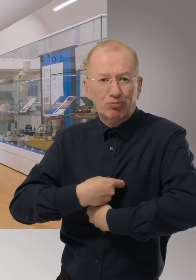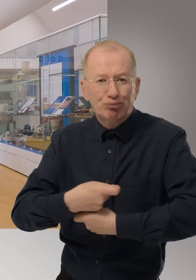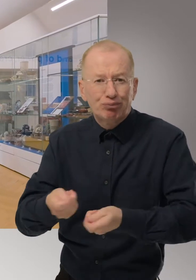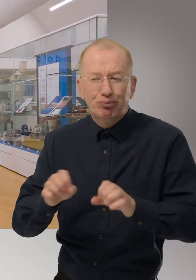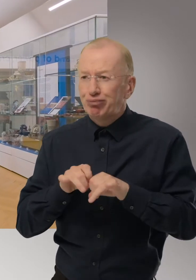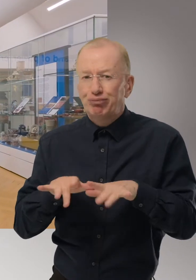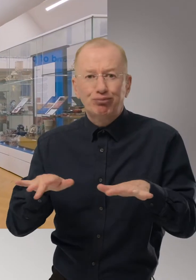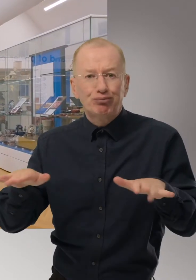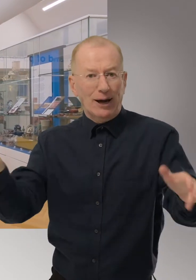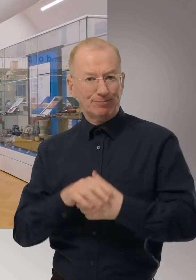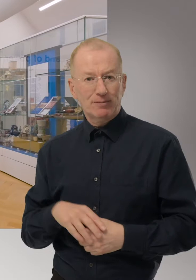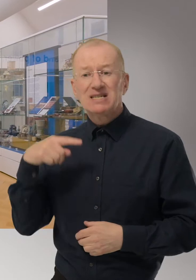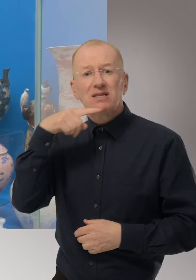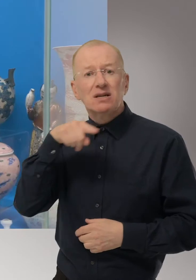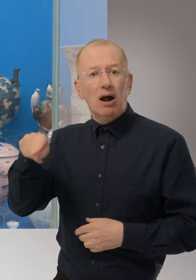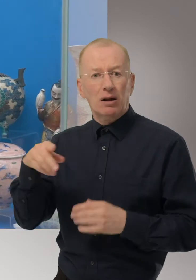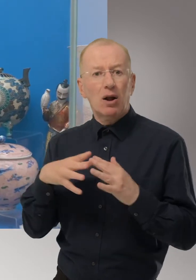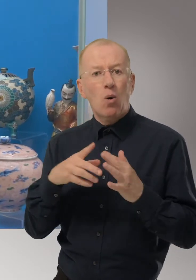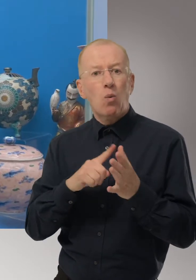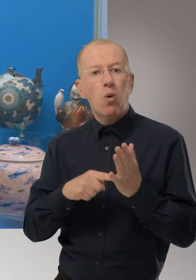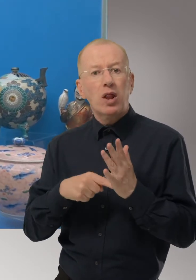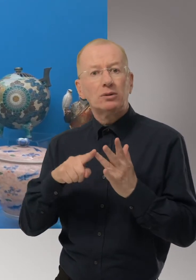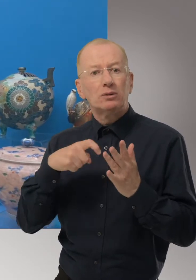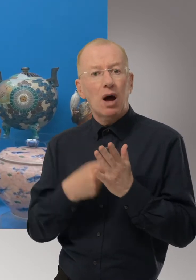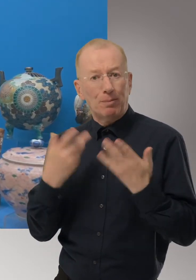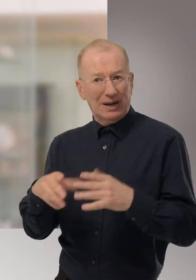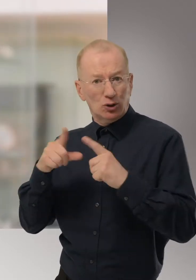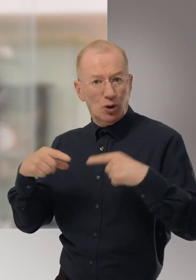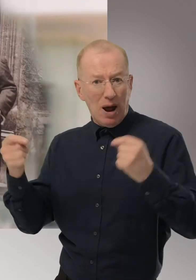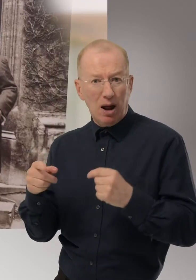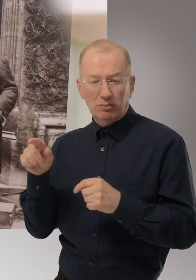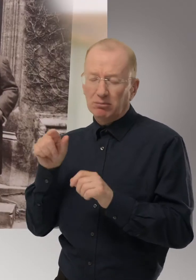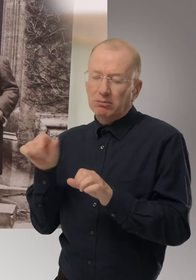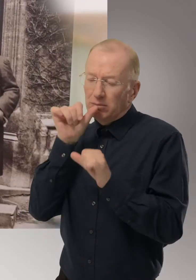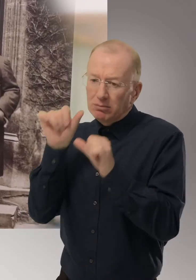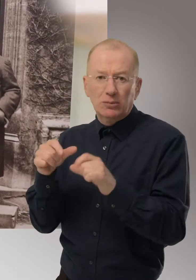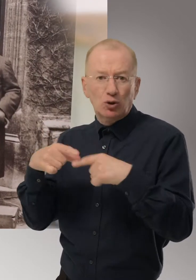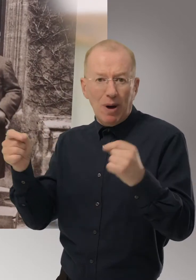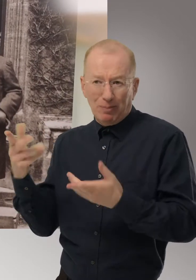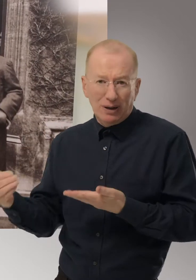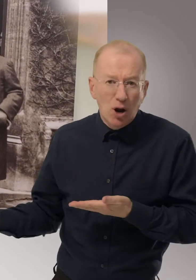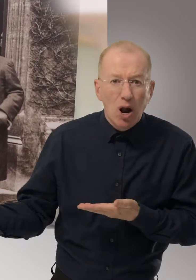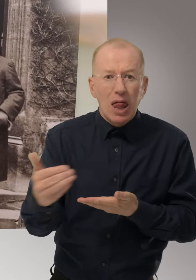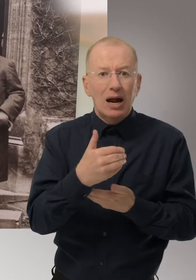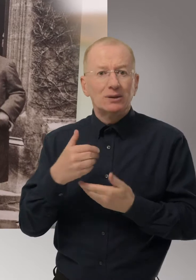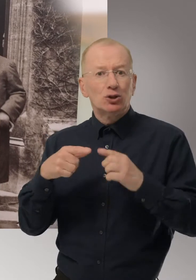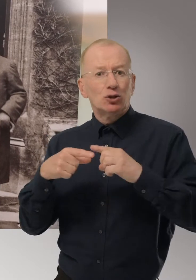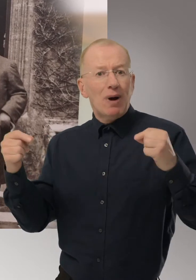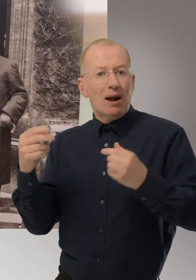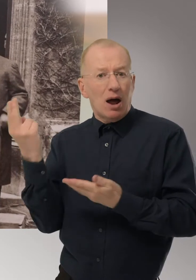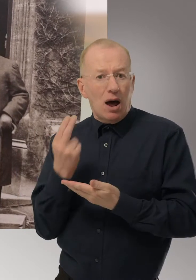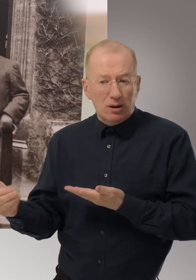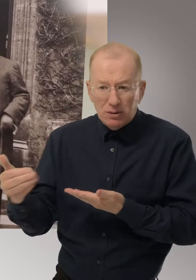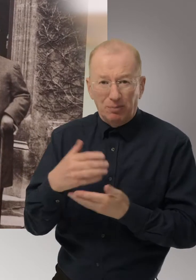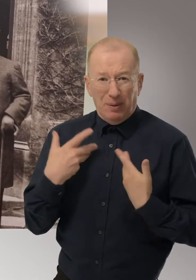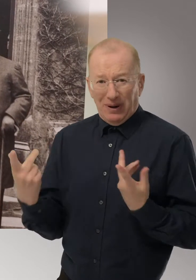was for Japanese art, collected on his travels in that country. How I enjoyed watching the opening ceremony with the Japanese